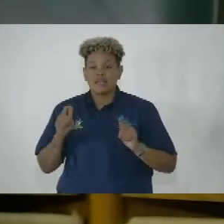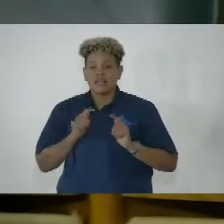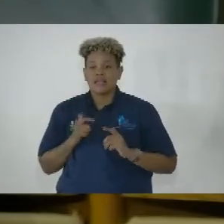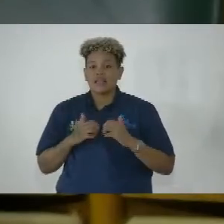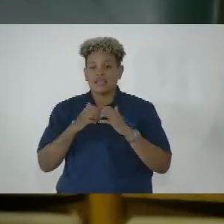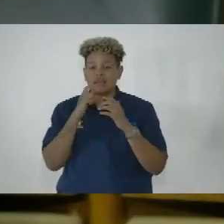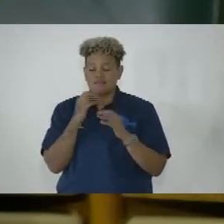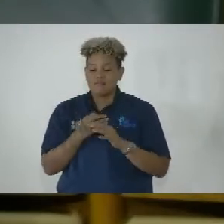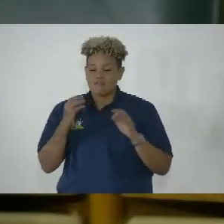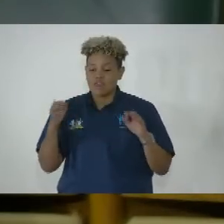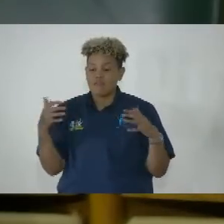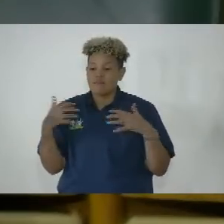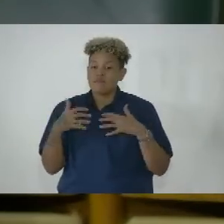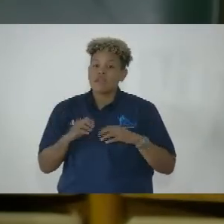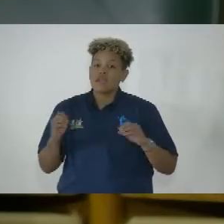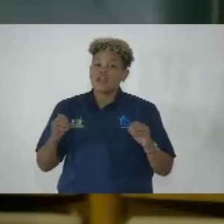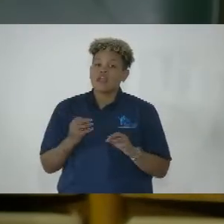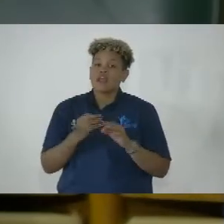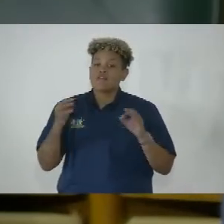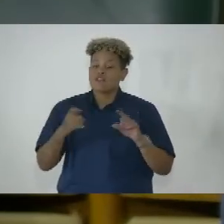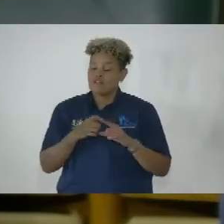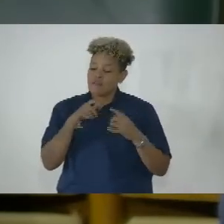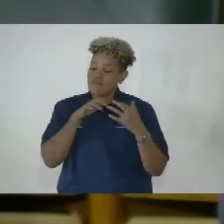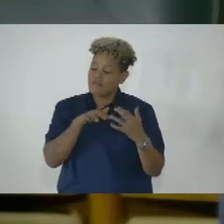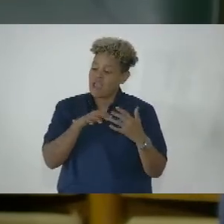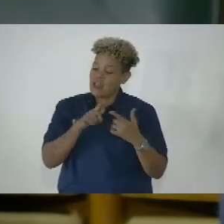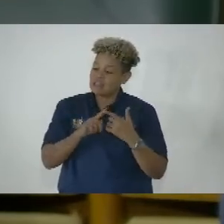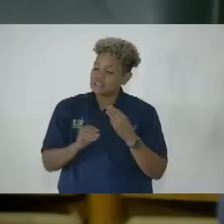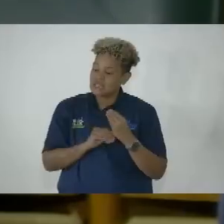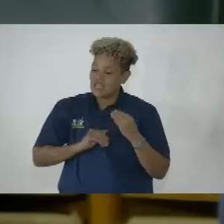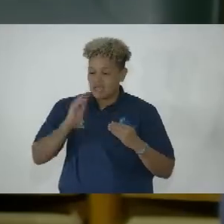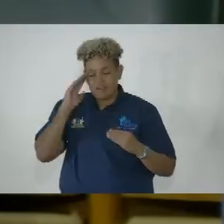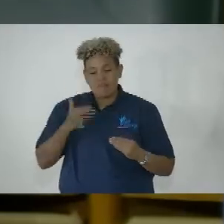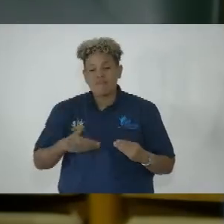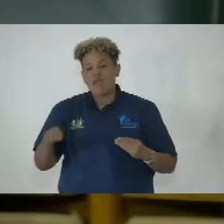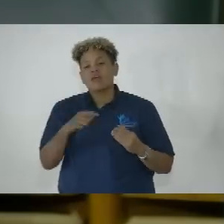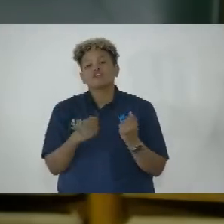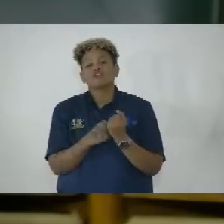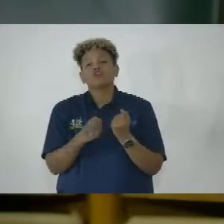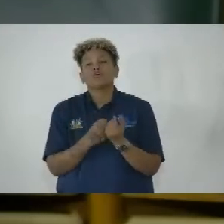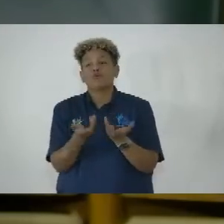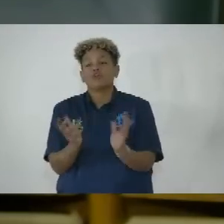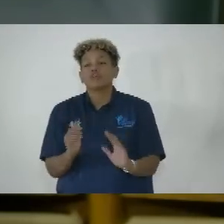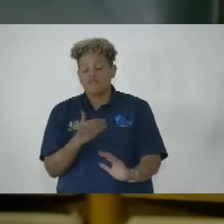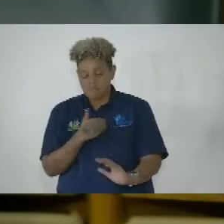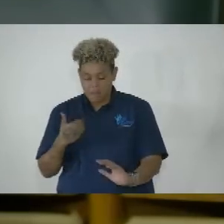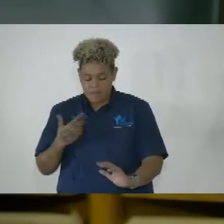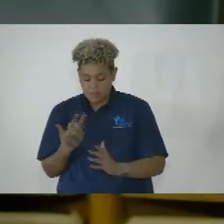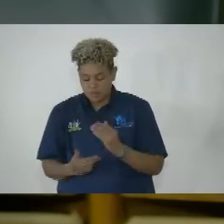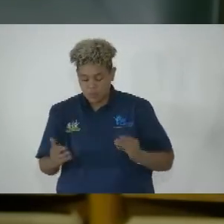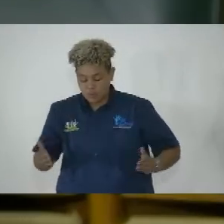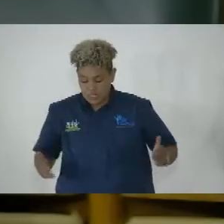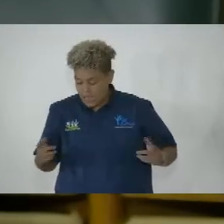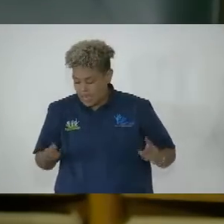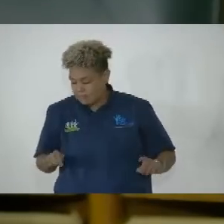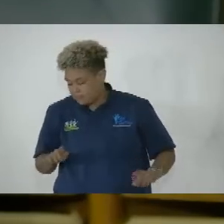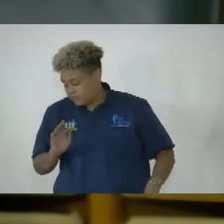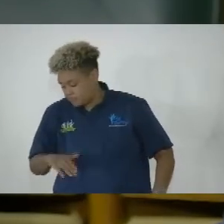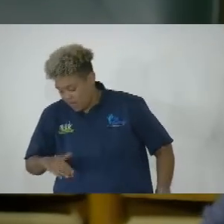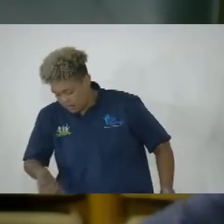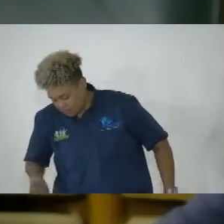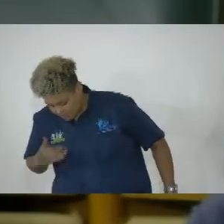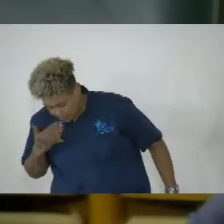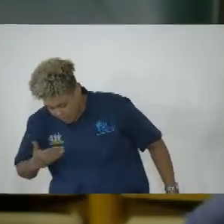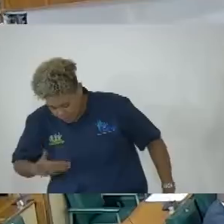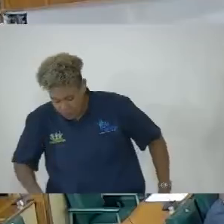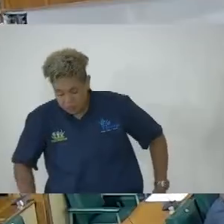free from fear and free from violence, I invite the support of both sides of this chamber. Thank